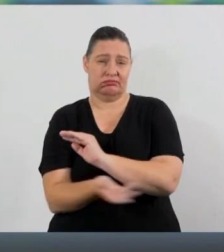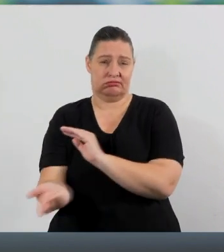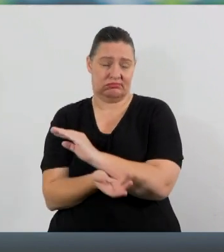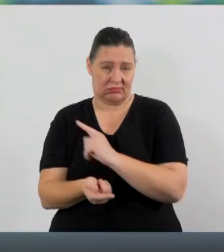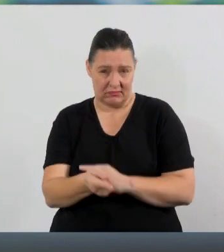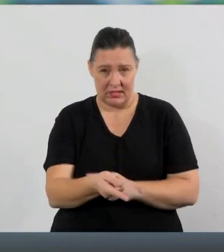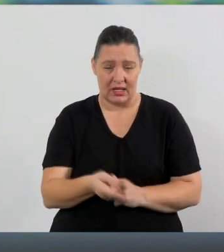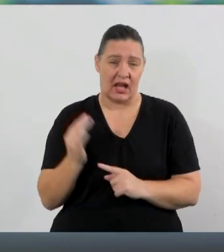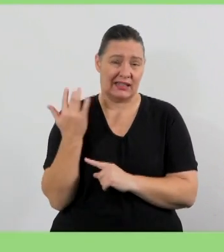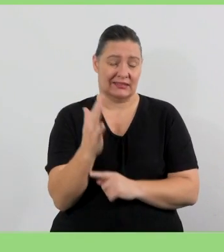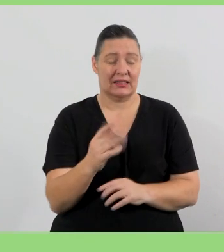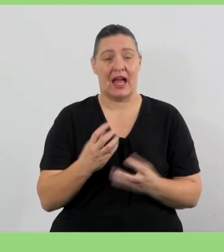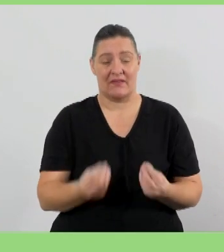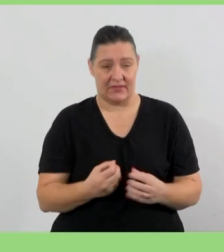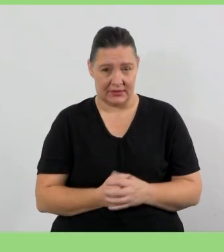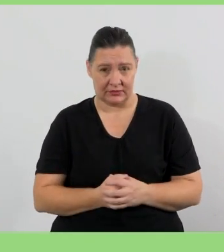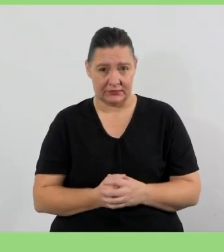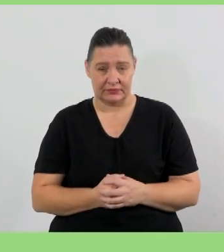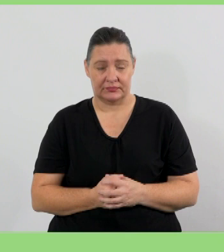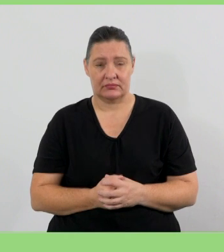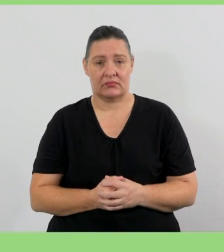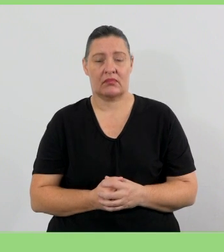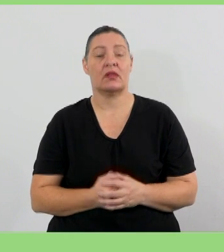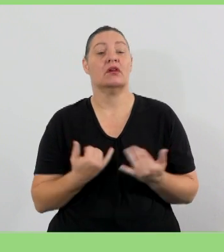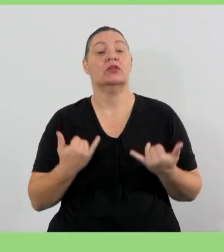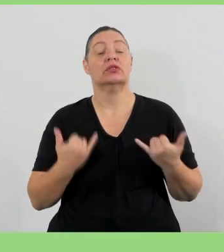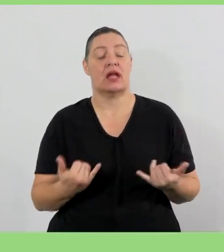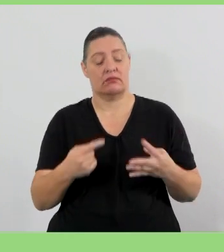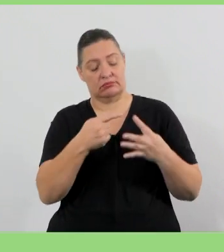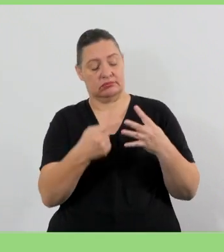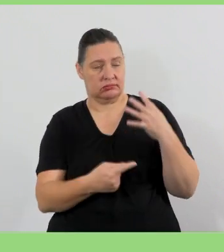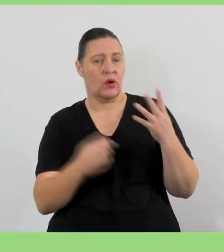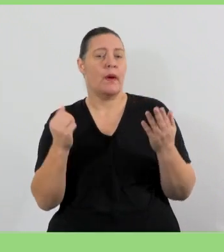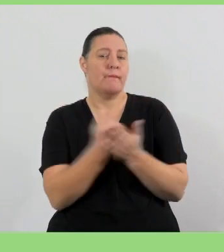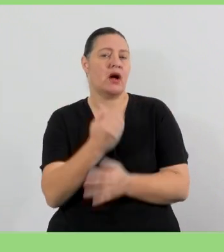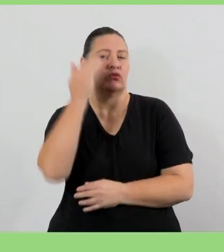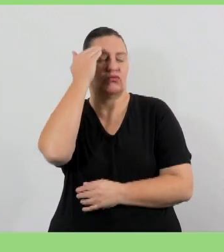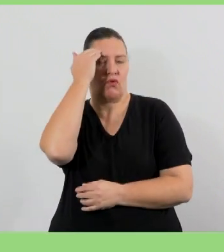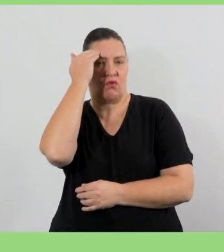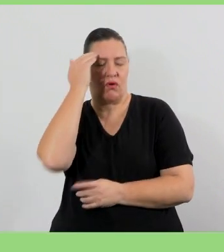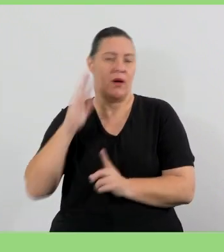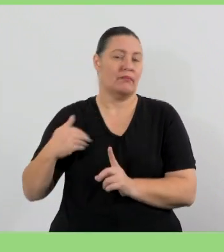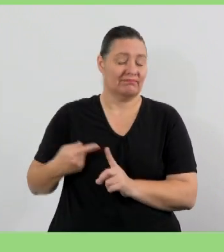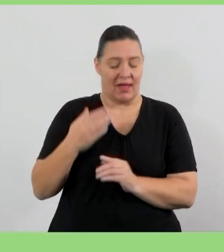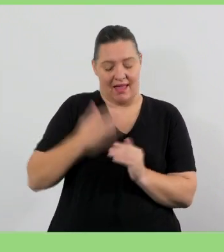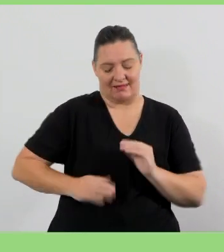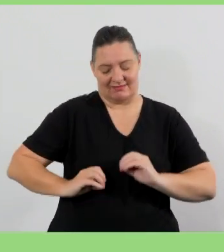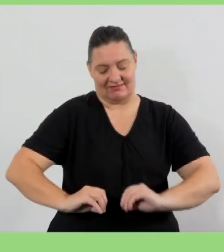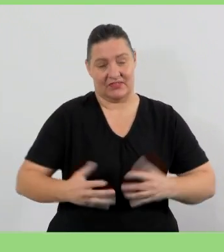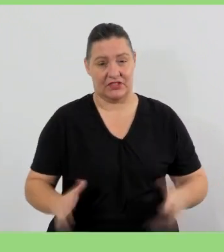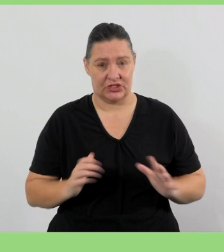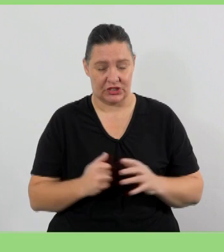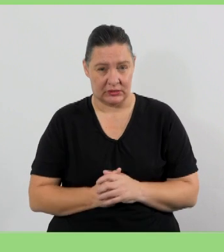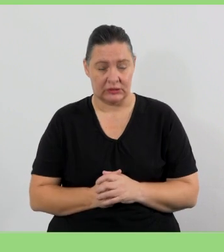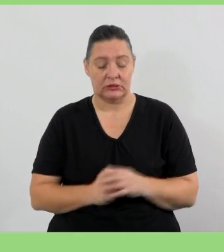the country. So before we dive into today's lesson, these are the things that you should be able to do by the end of the